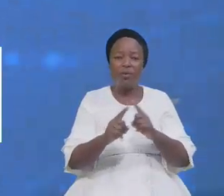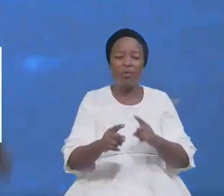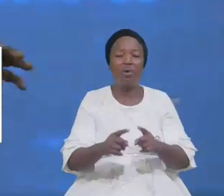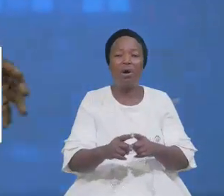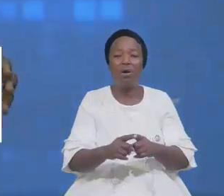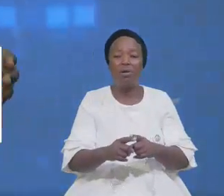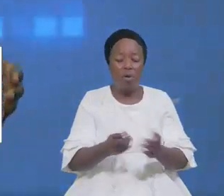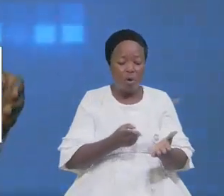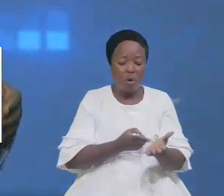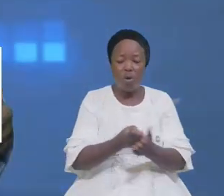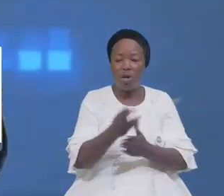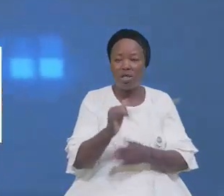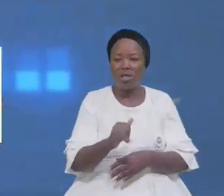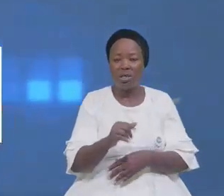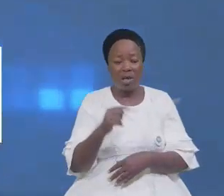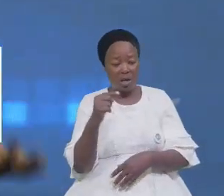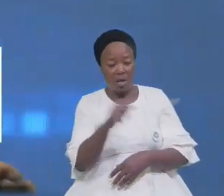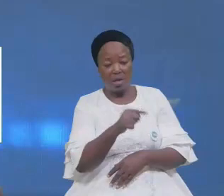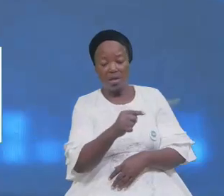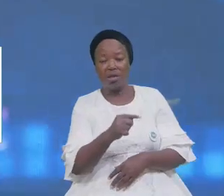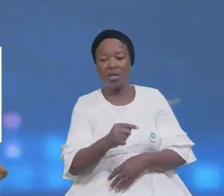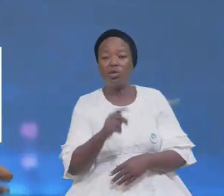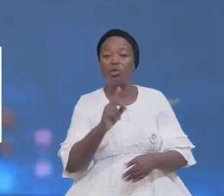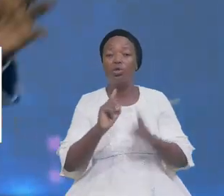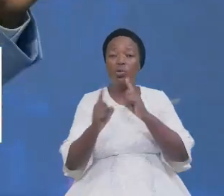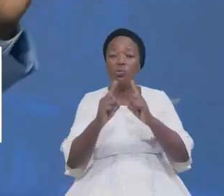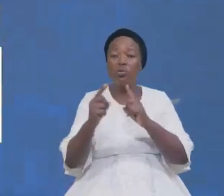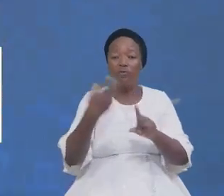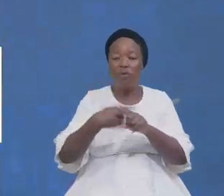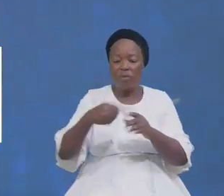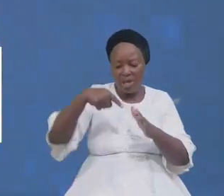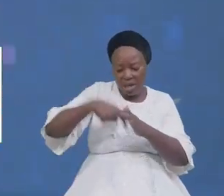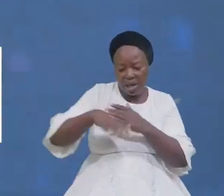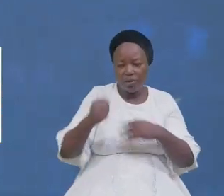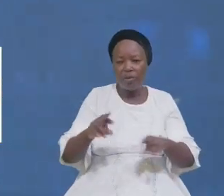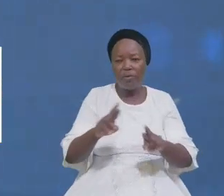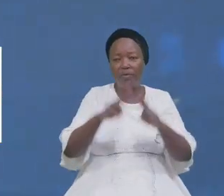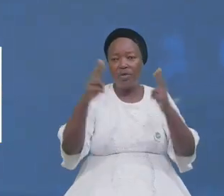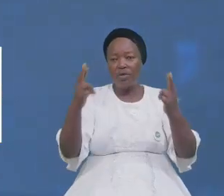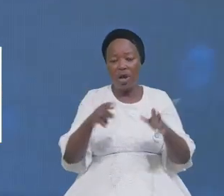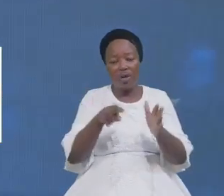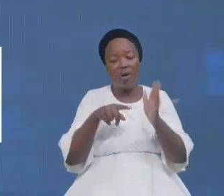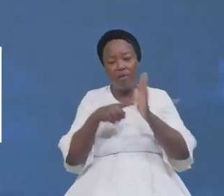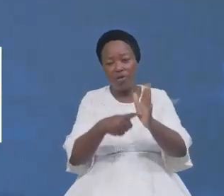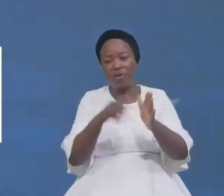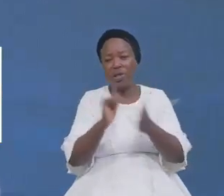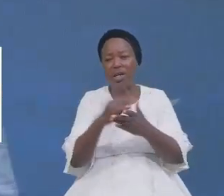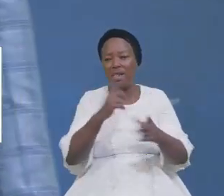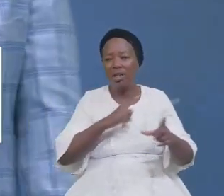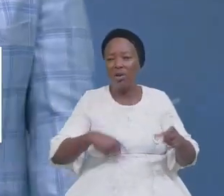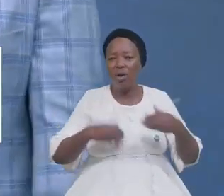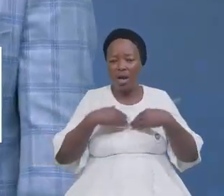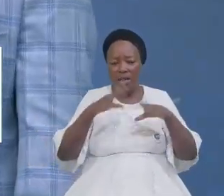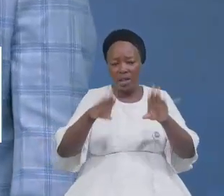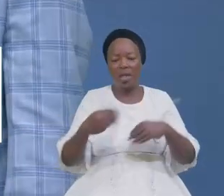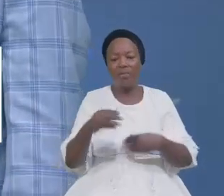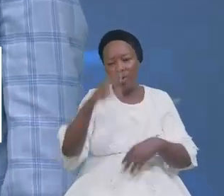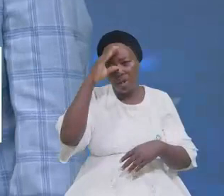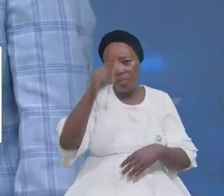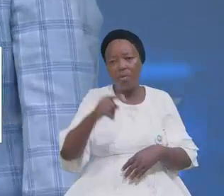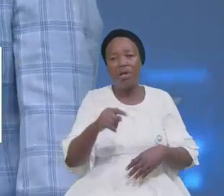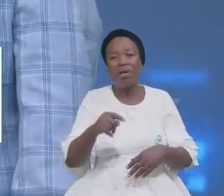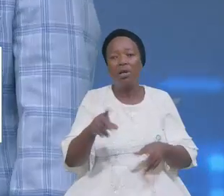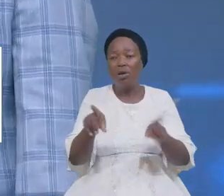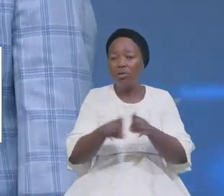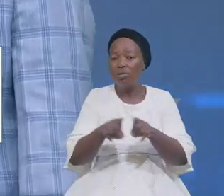He spoke from the depth of revelation the Lord had given him. Even when he was